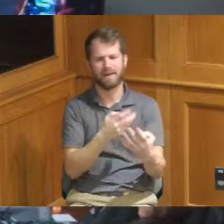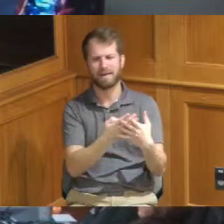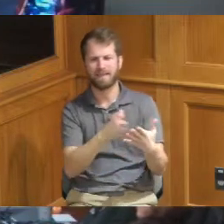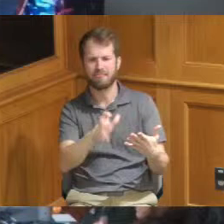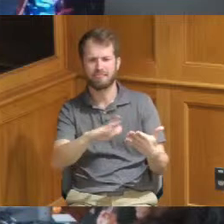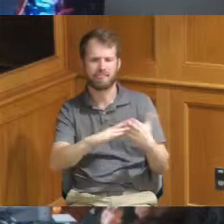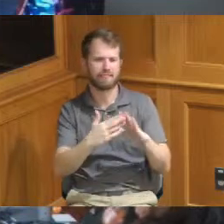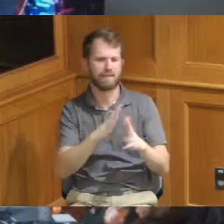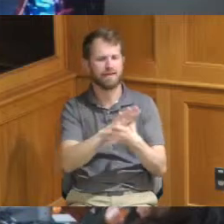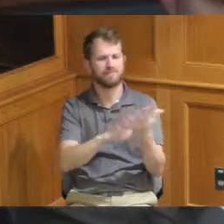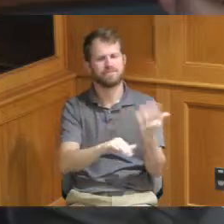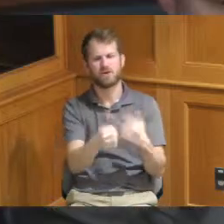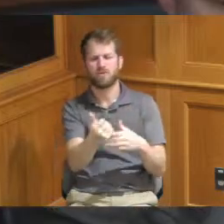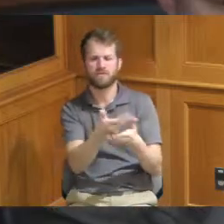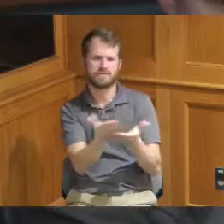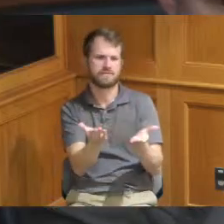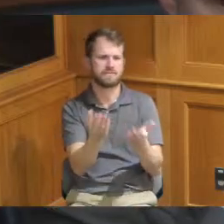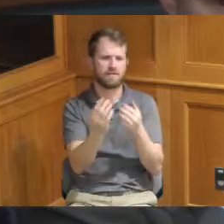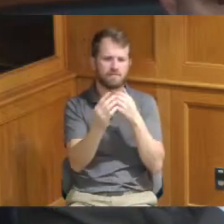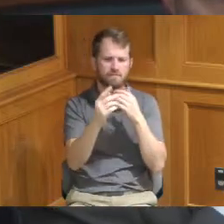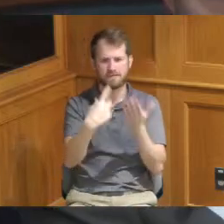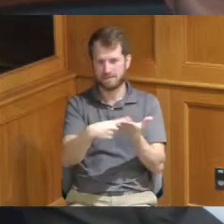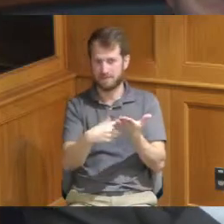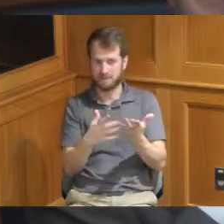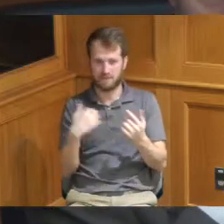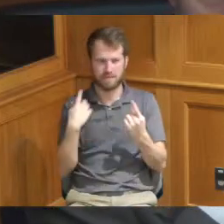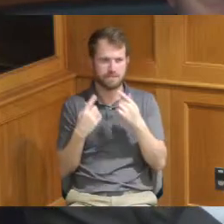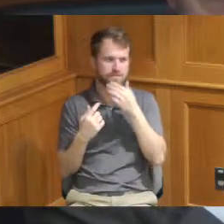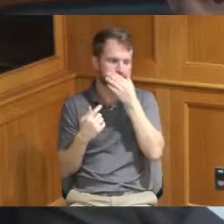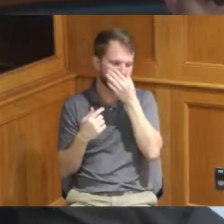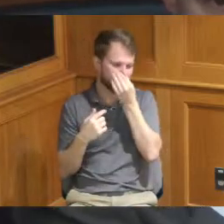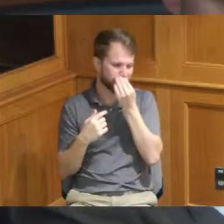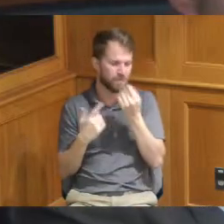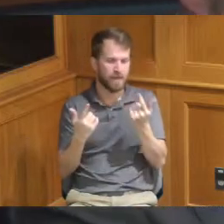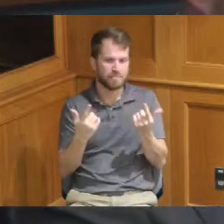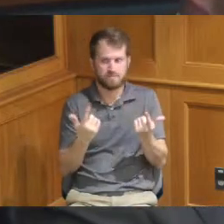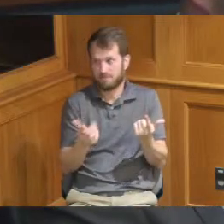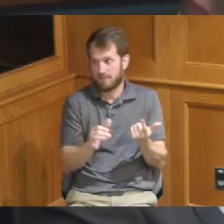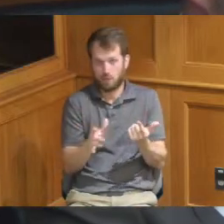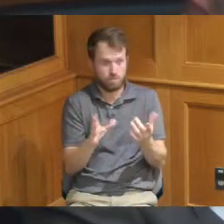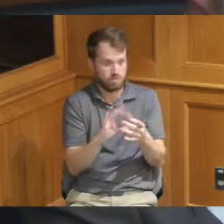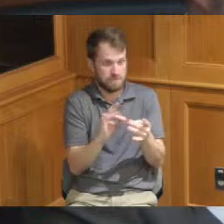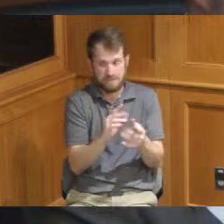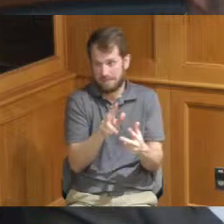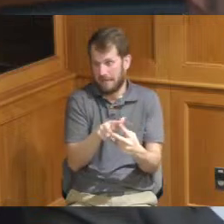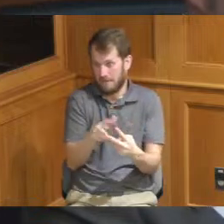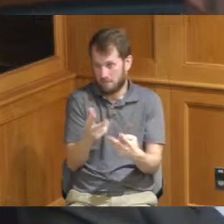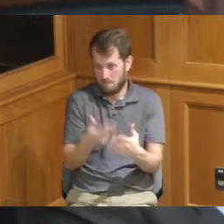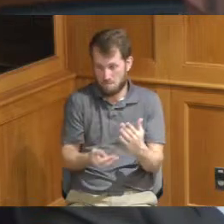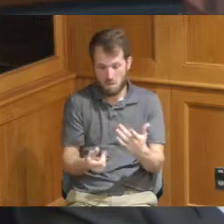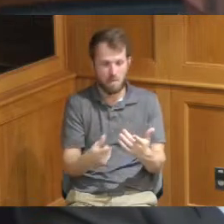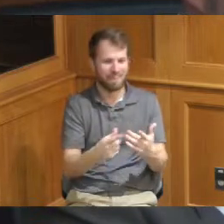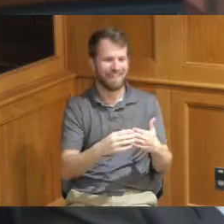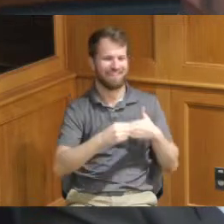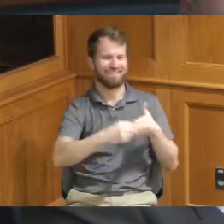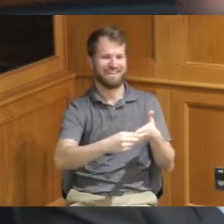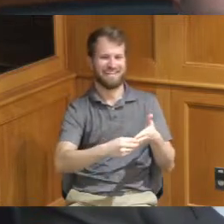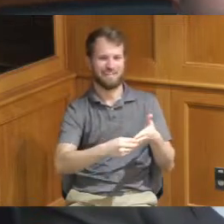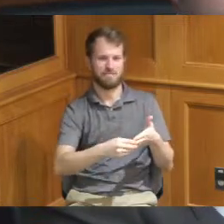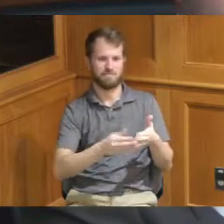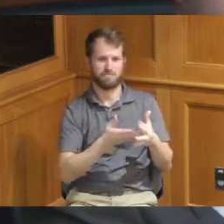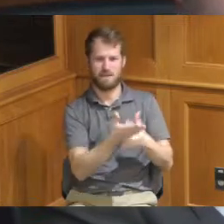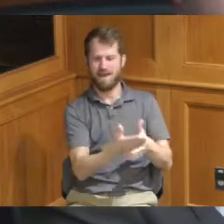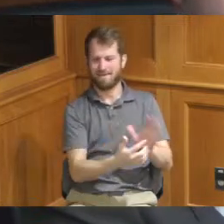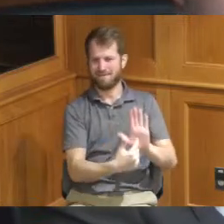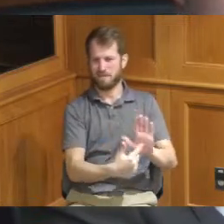with some of the other things that have been discussed, and make sure that we're leading by example, as you both have said. So I think that's important. So maybe we can bring her in for a